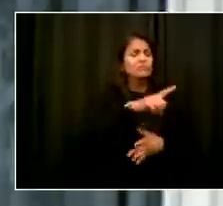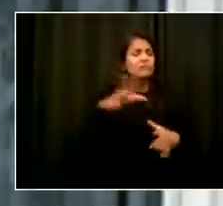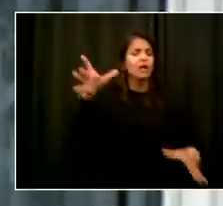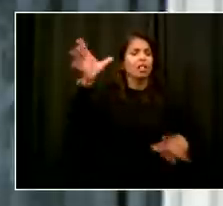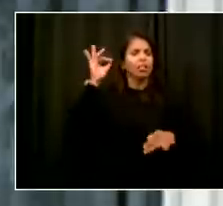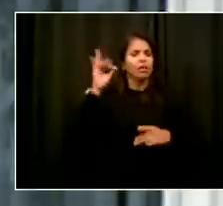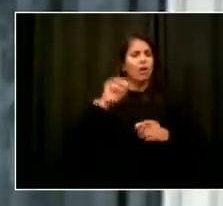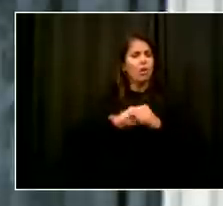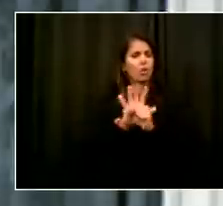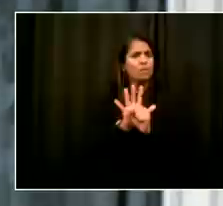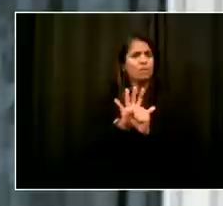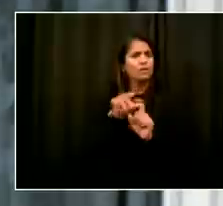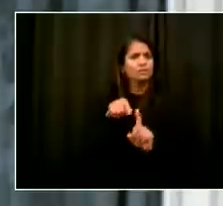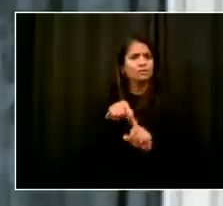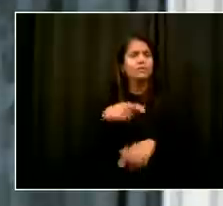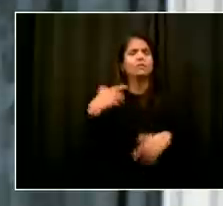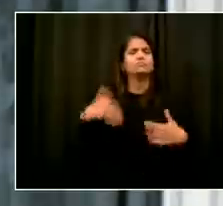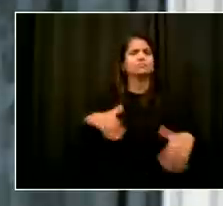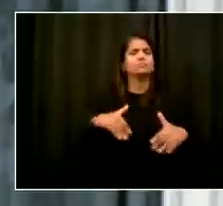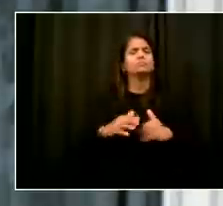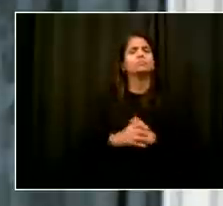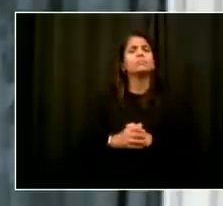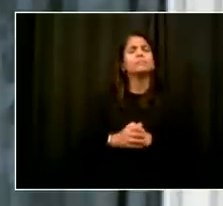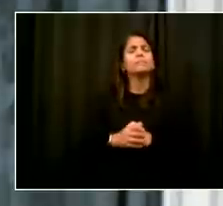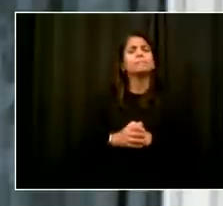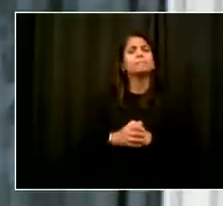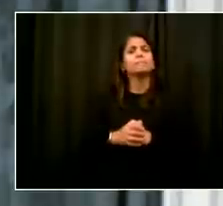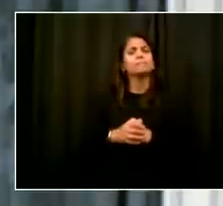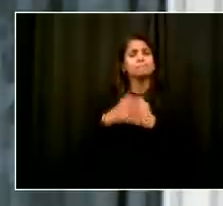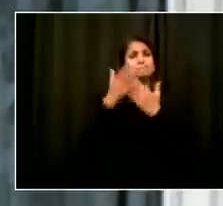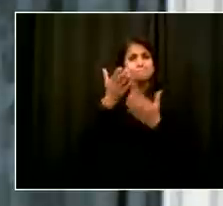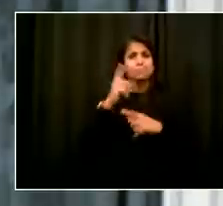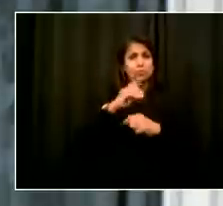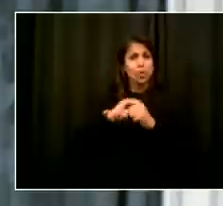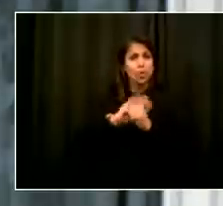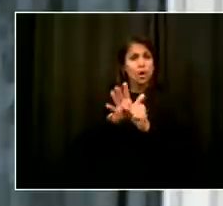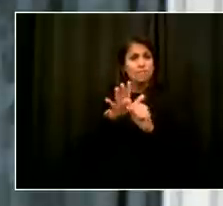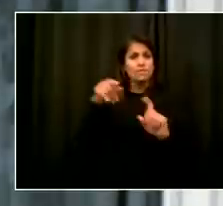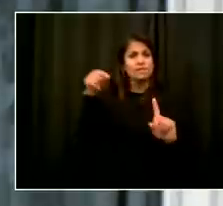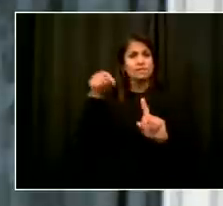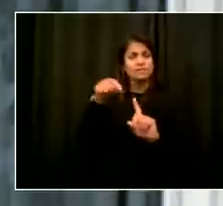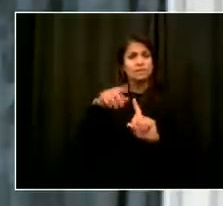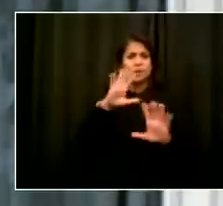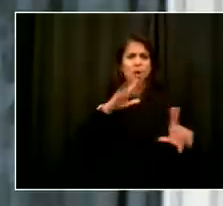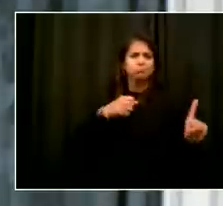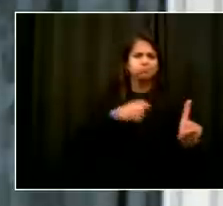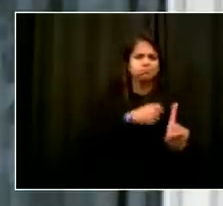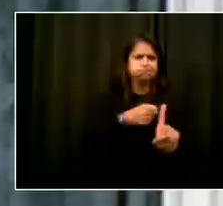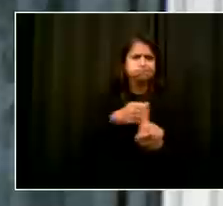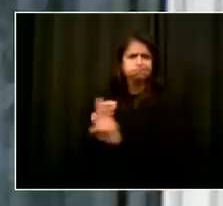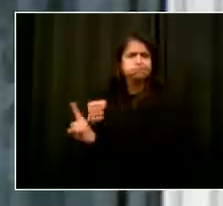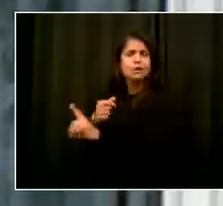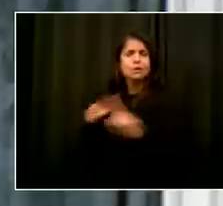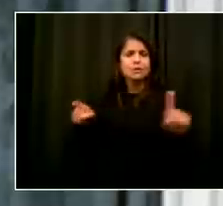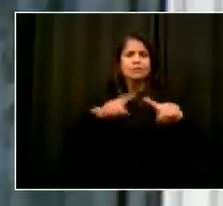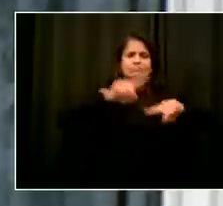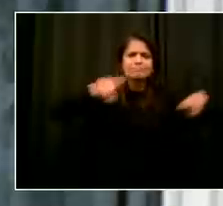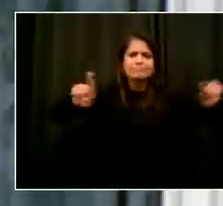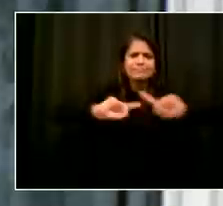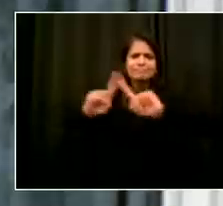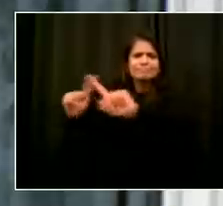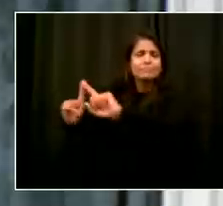COVID-19. This includes people who are older or have underlying health conditions like cancer, heart